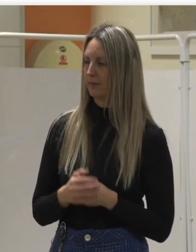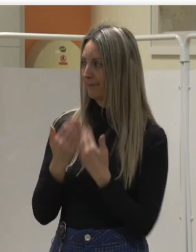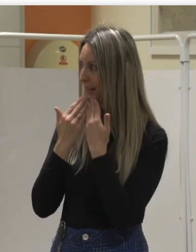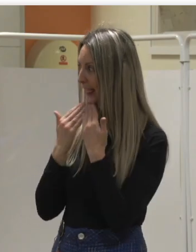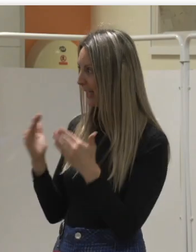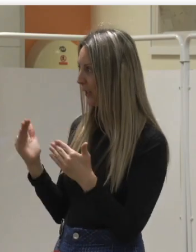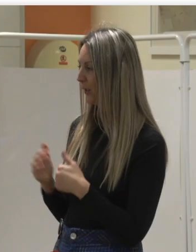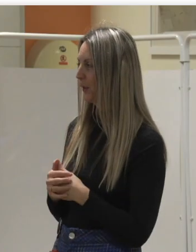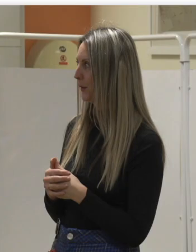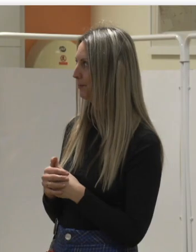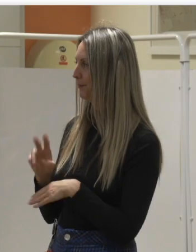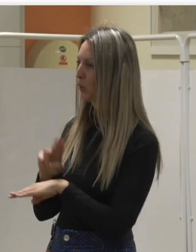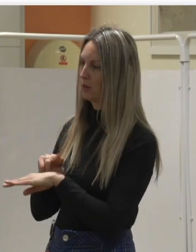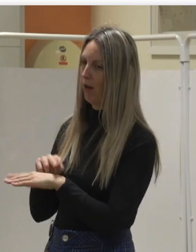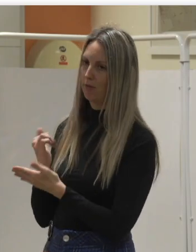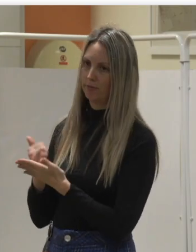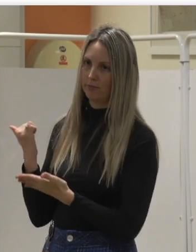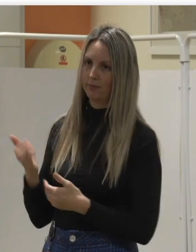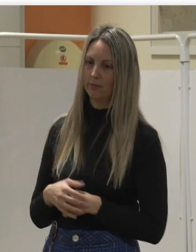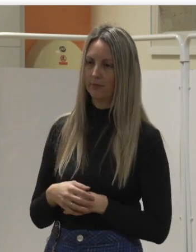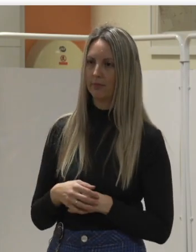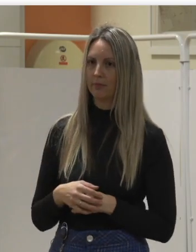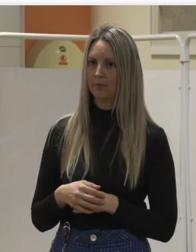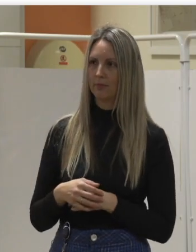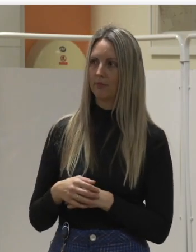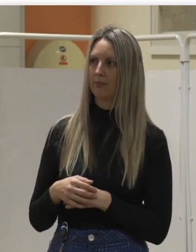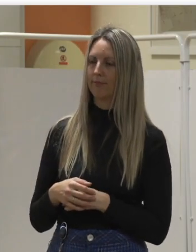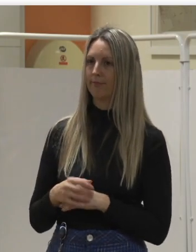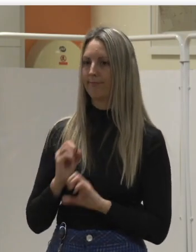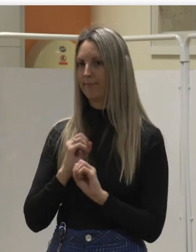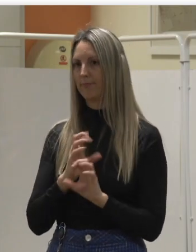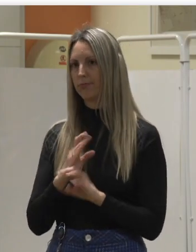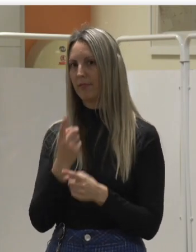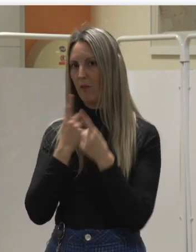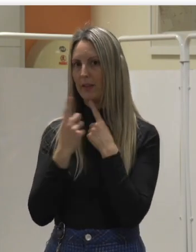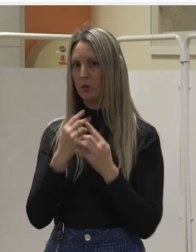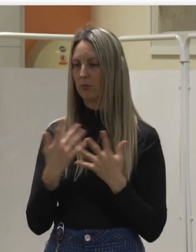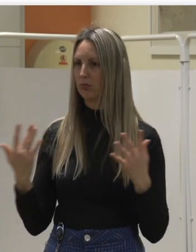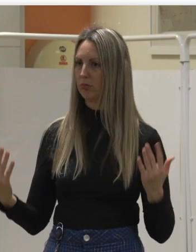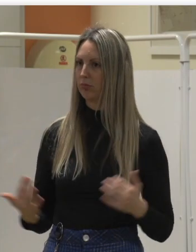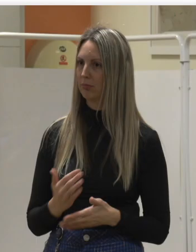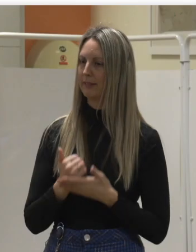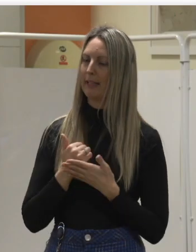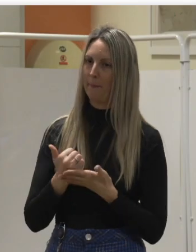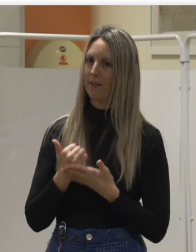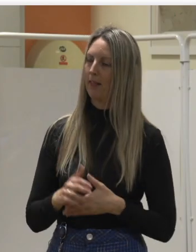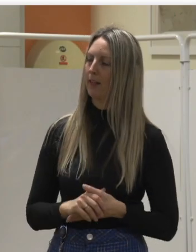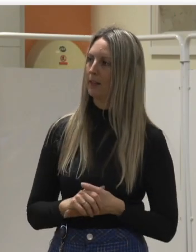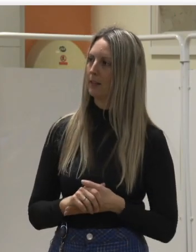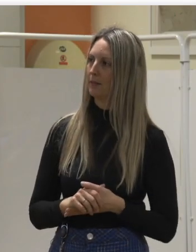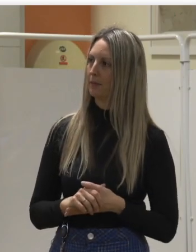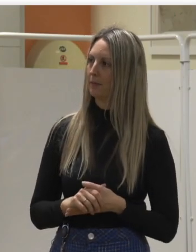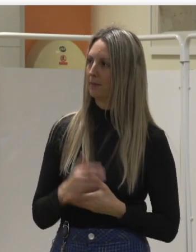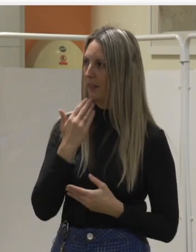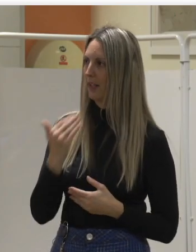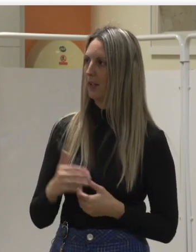Thank you, Dr. Laxamari. No, it's really great. You've given us a lot of information. It's all helpful, very helpful. So